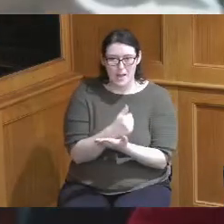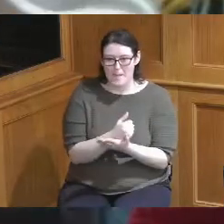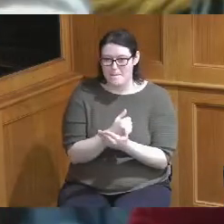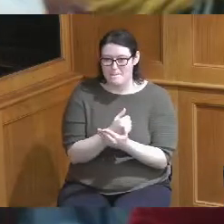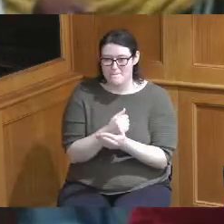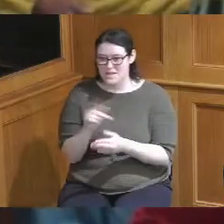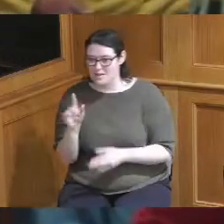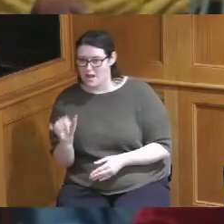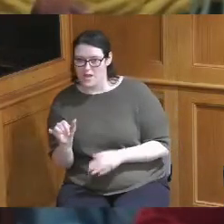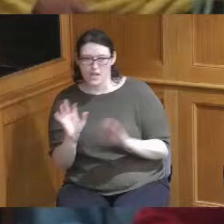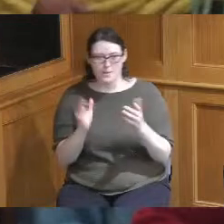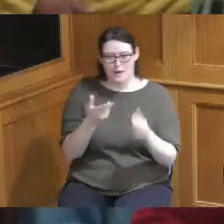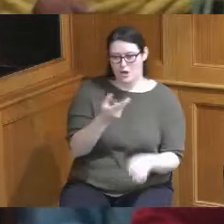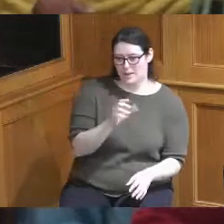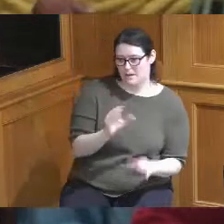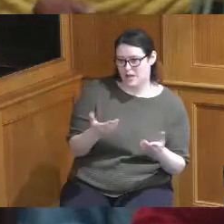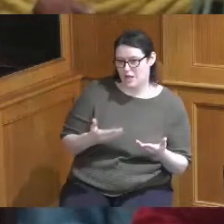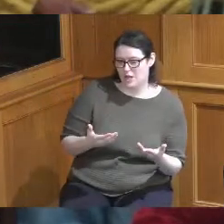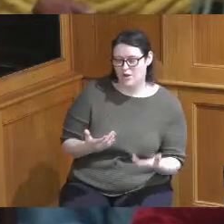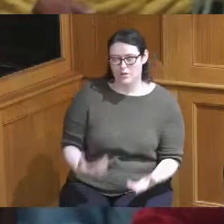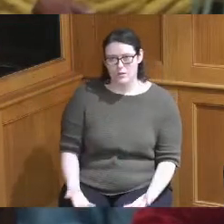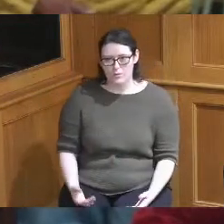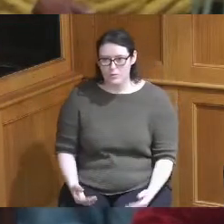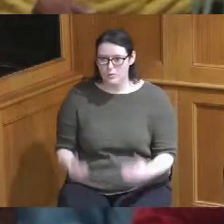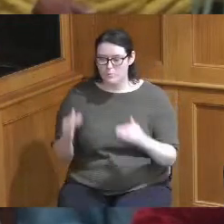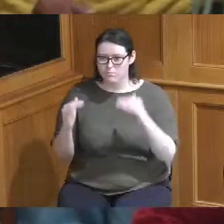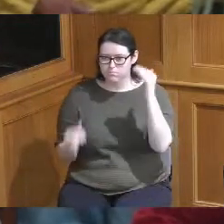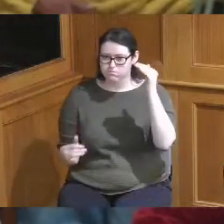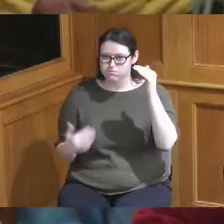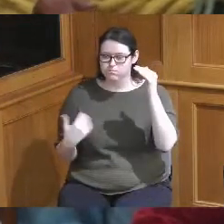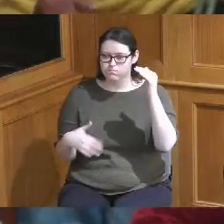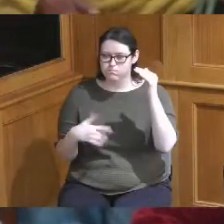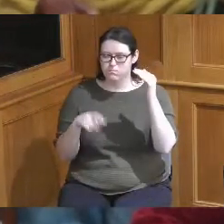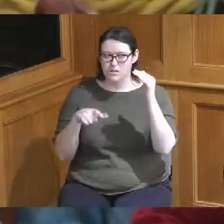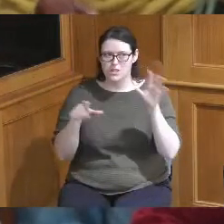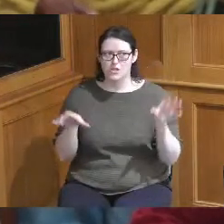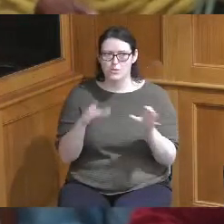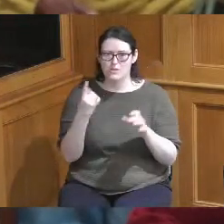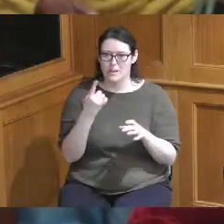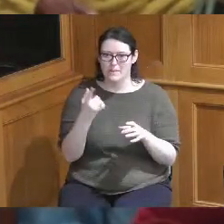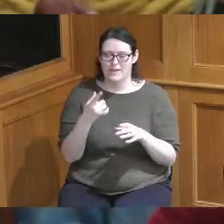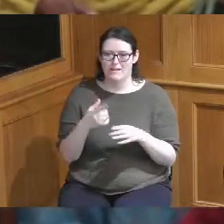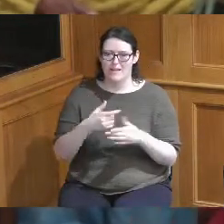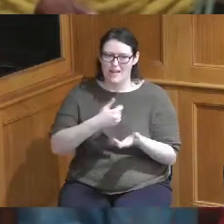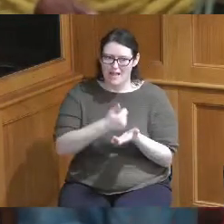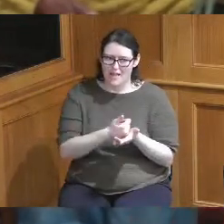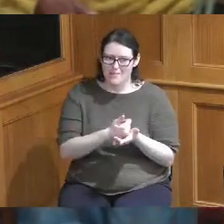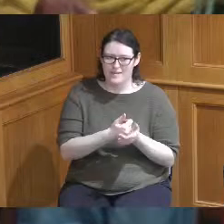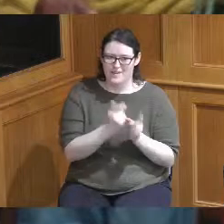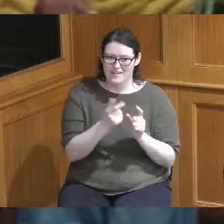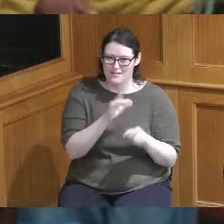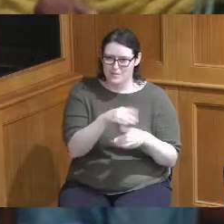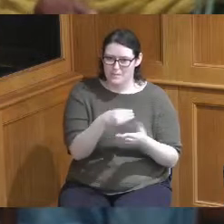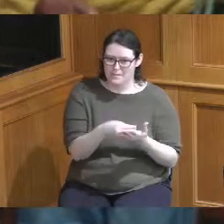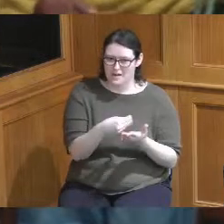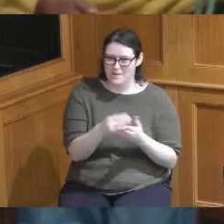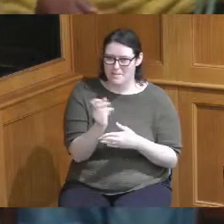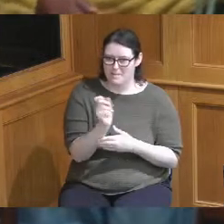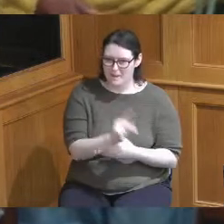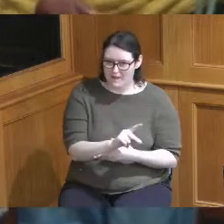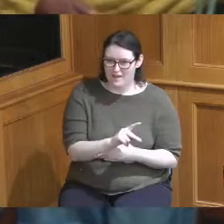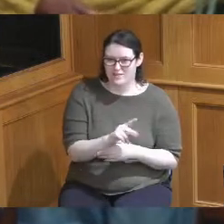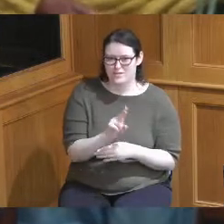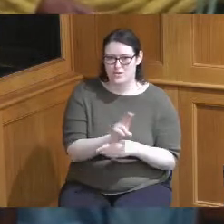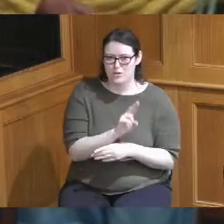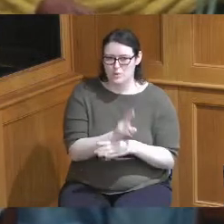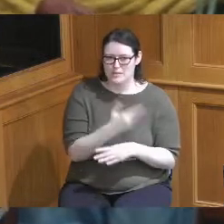we really have to work together to do something to get these funds back to the people who really need them. Because home ownership is